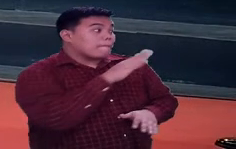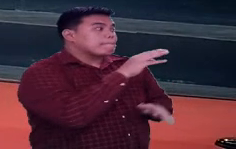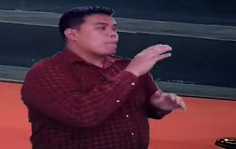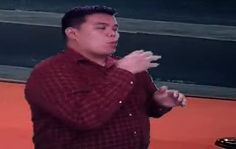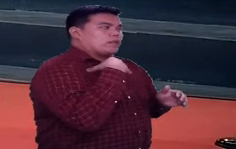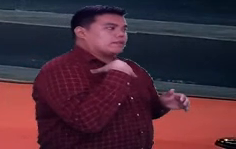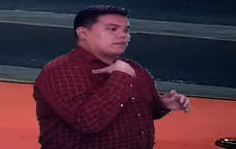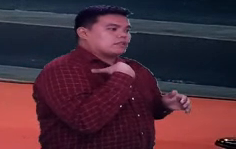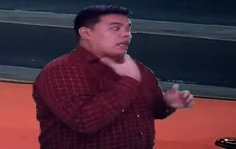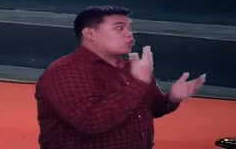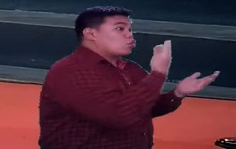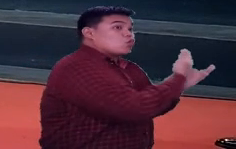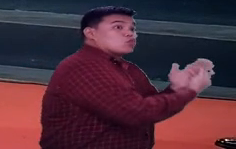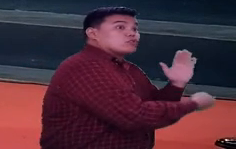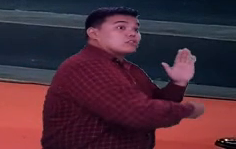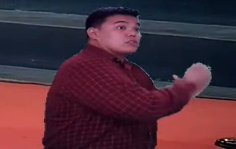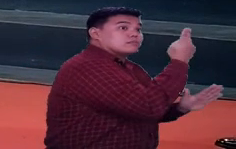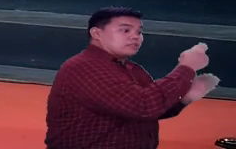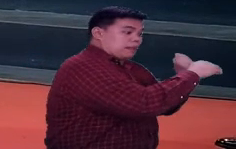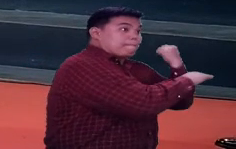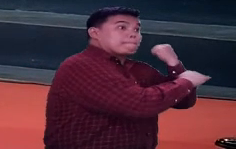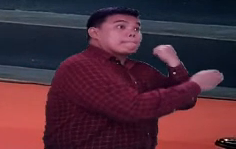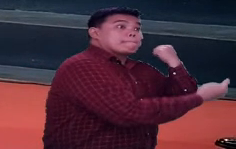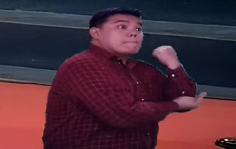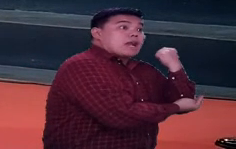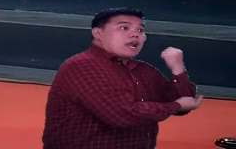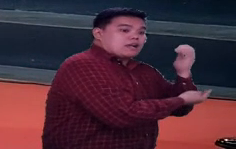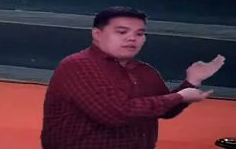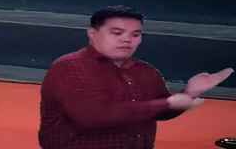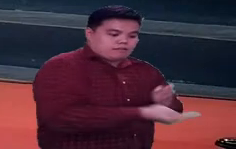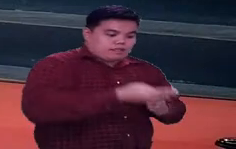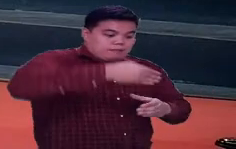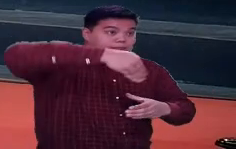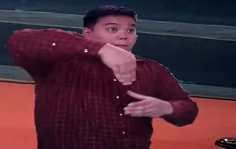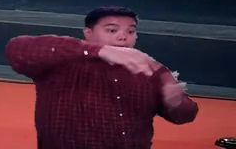went to the desk, got a bag, and